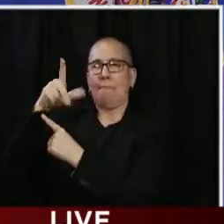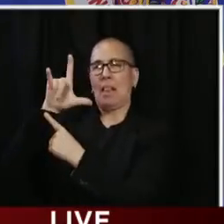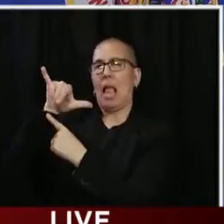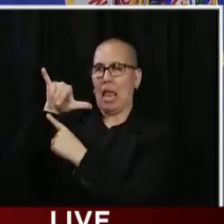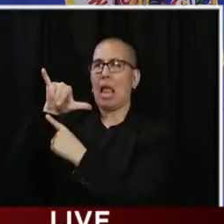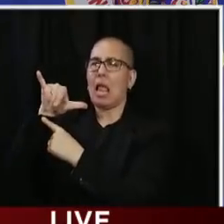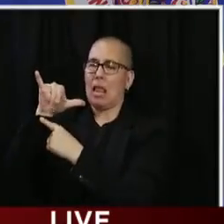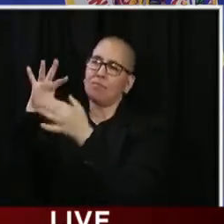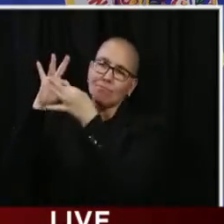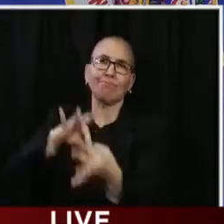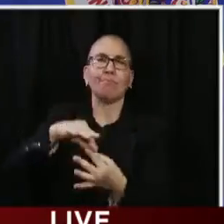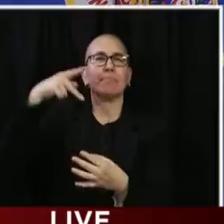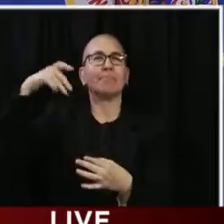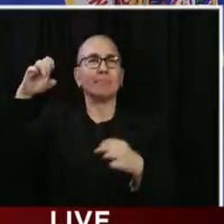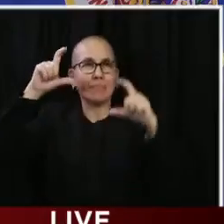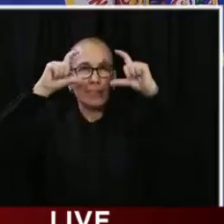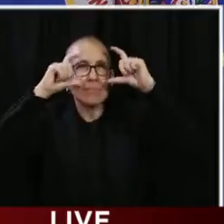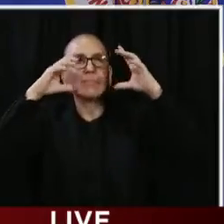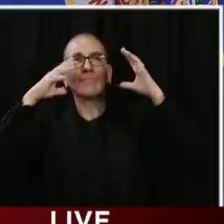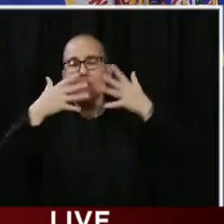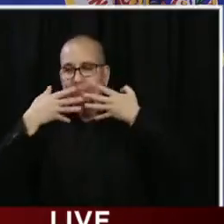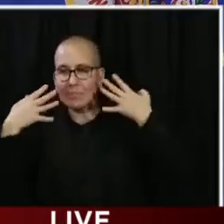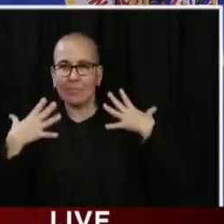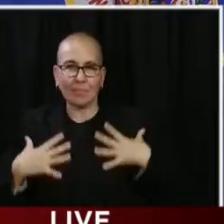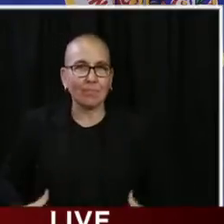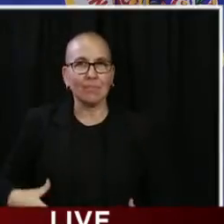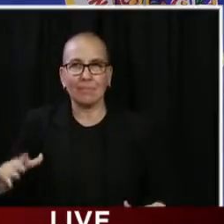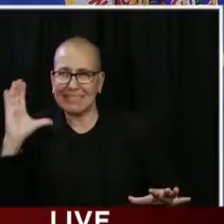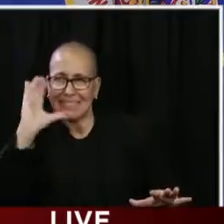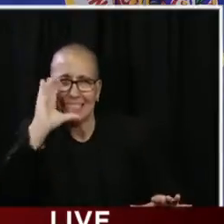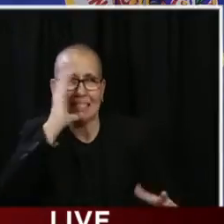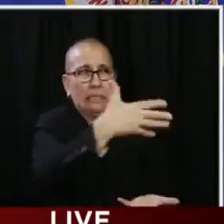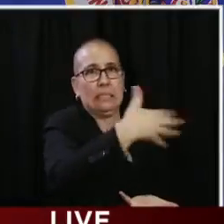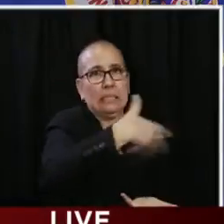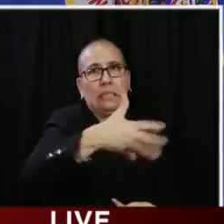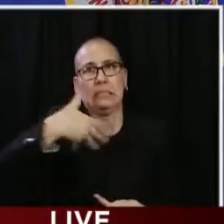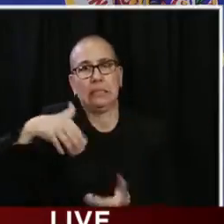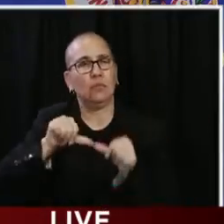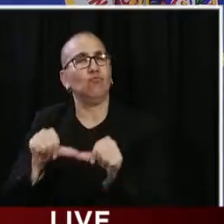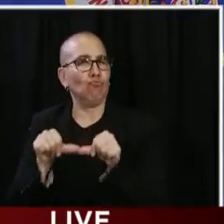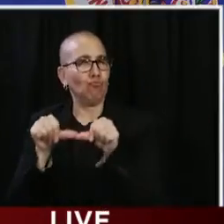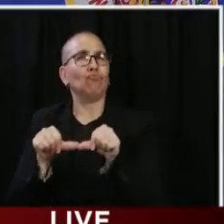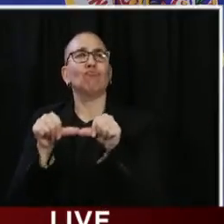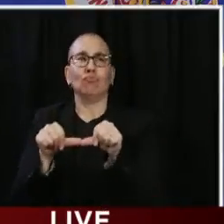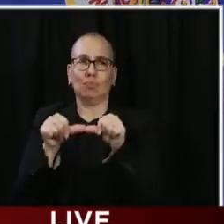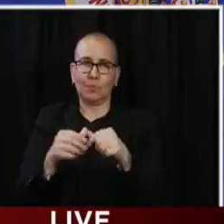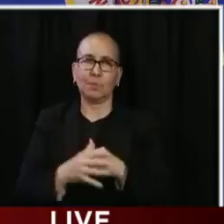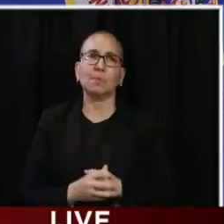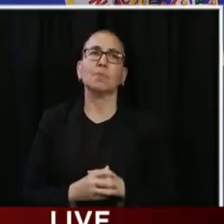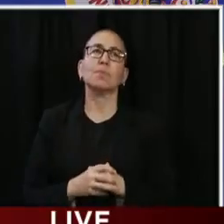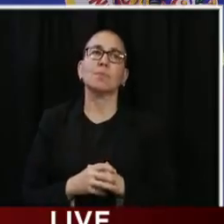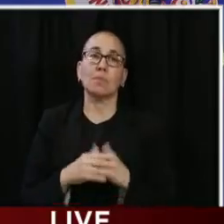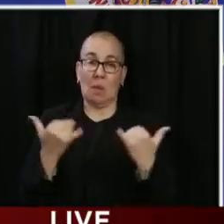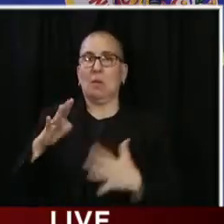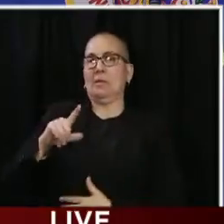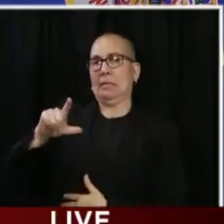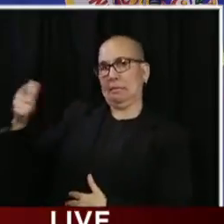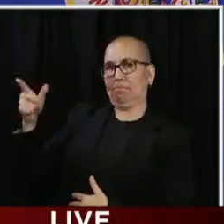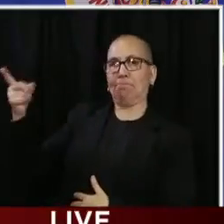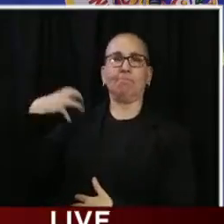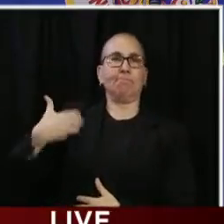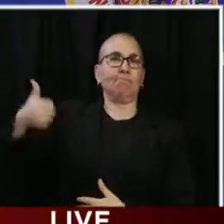So with that, I'm going to turn it to my colleague, Commissioner Grove, just to talk more specifically about the moves that are being made